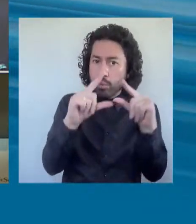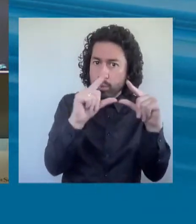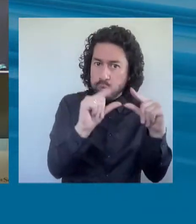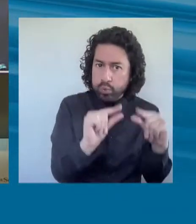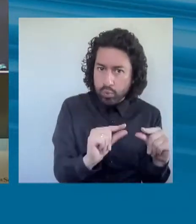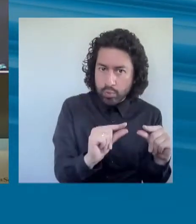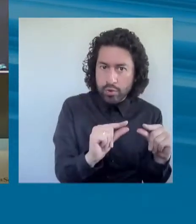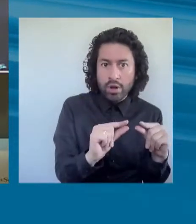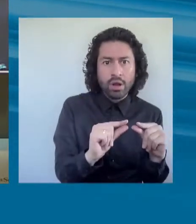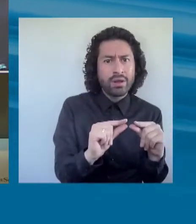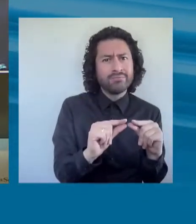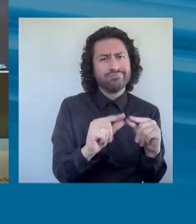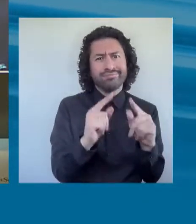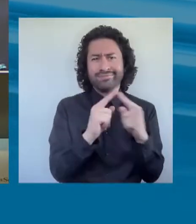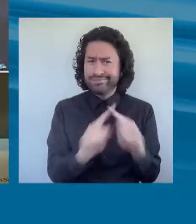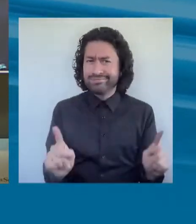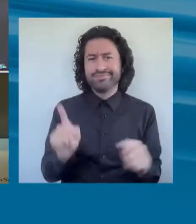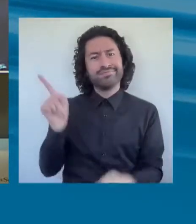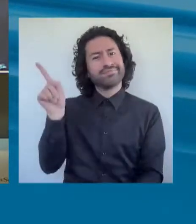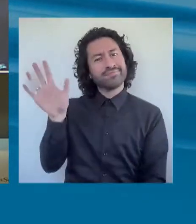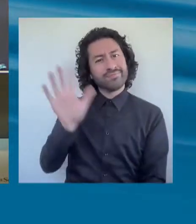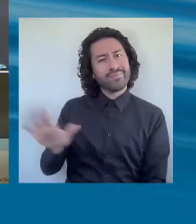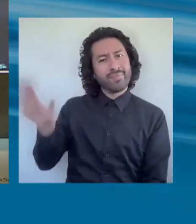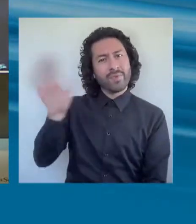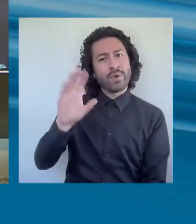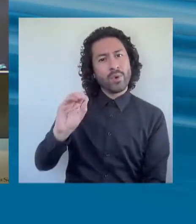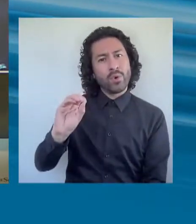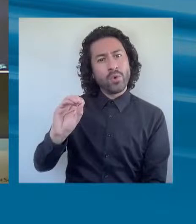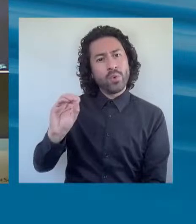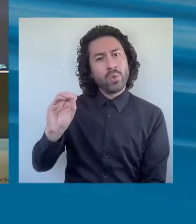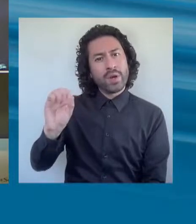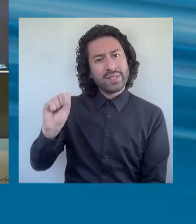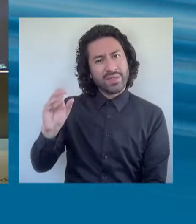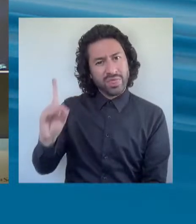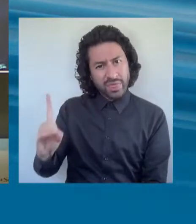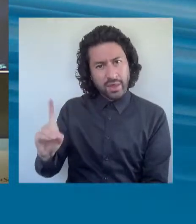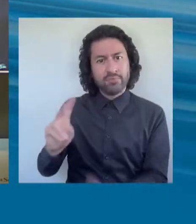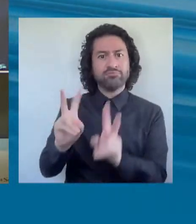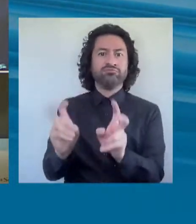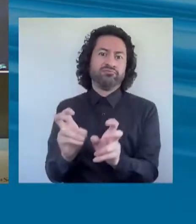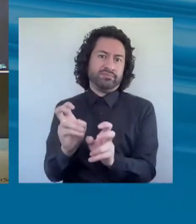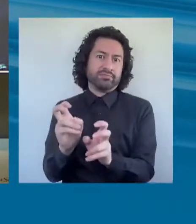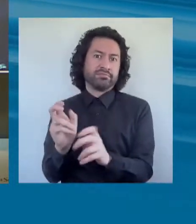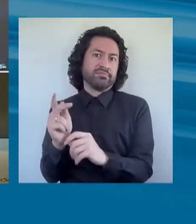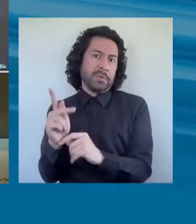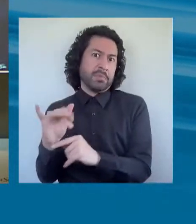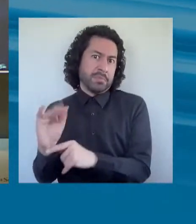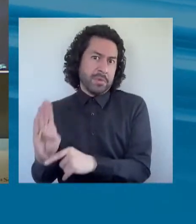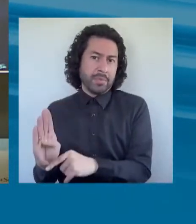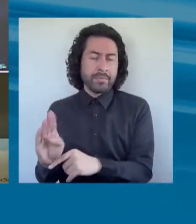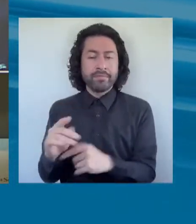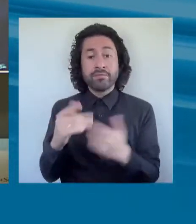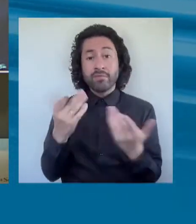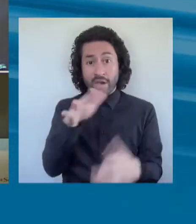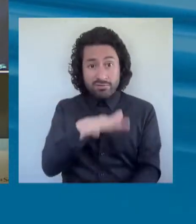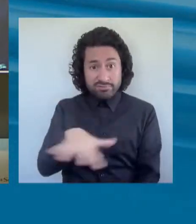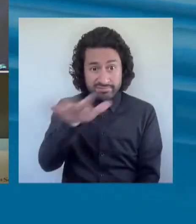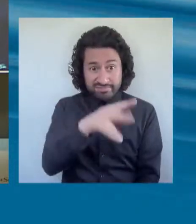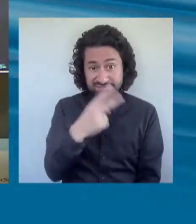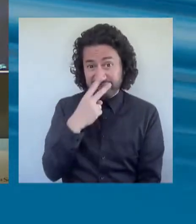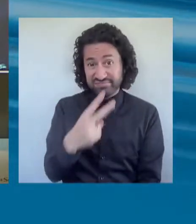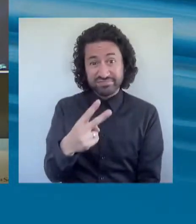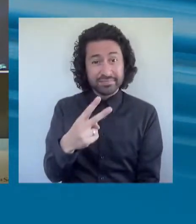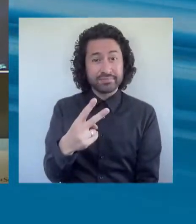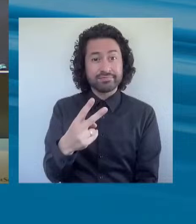to the education sector, and we are far behind what the OECD countries are investing in